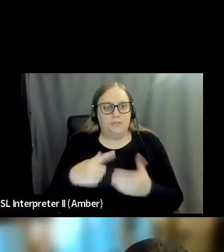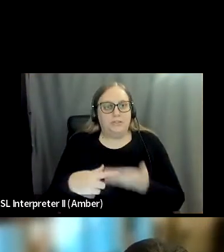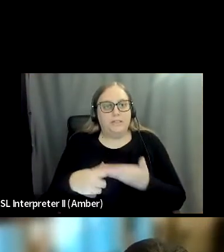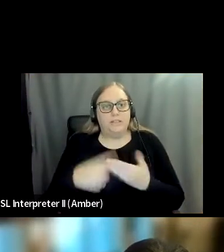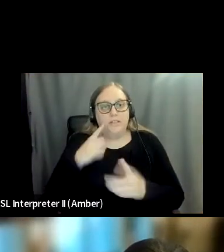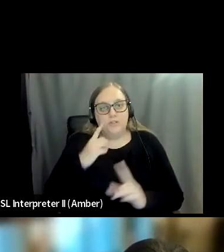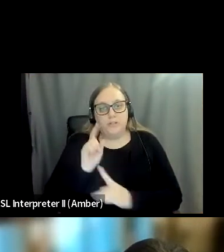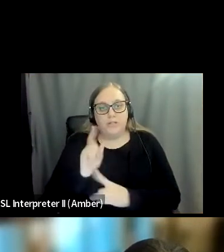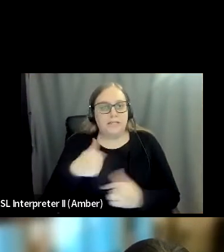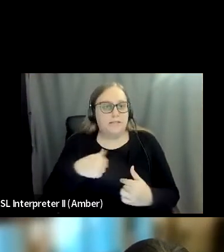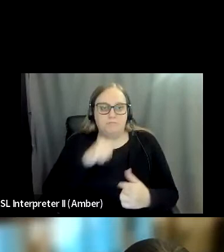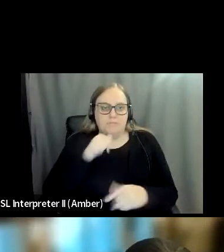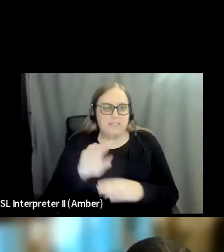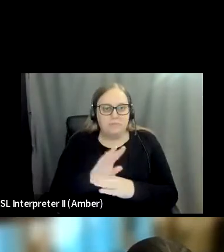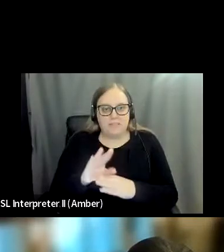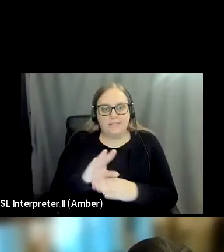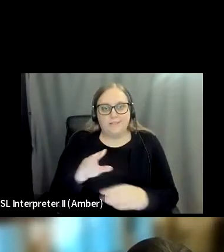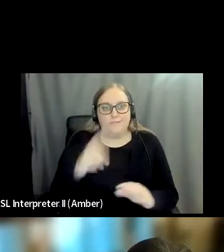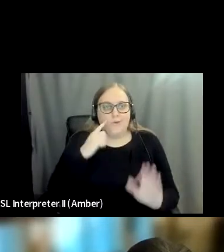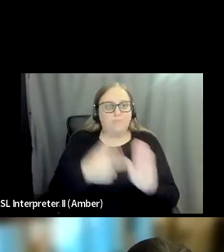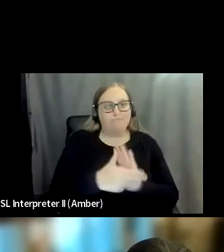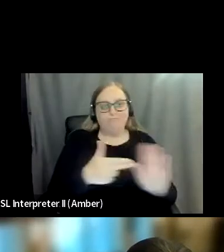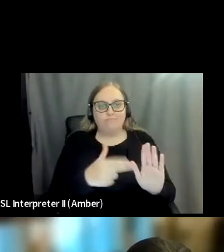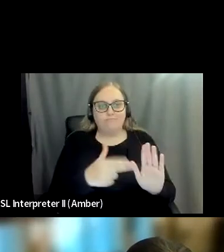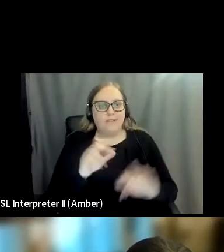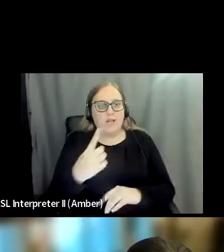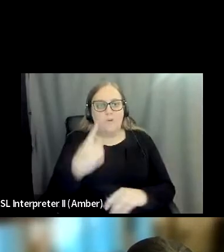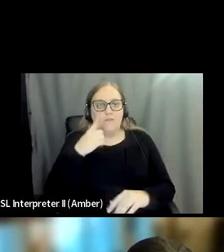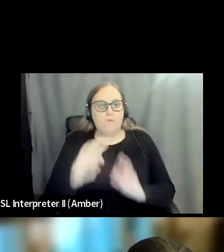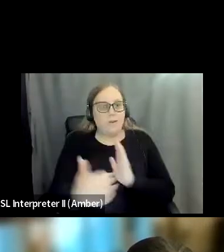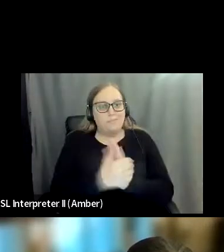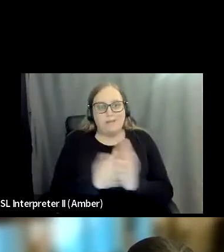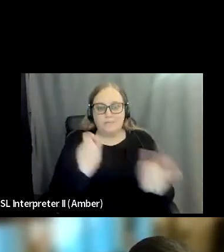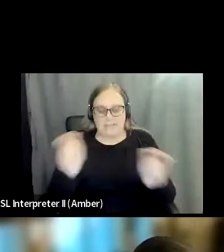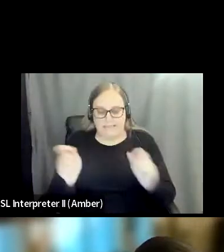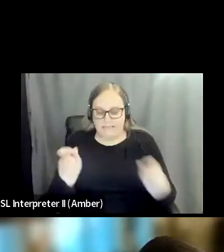I'm not in the business of outing anybody with regard to amendments.